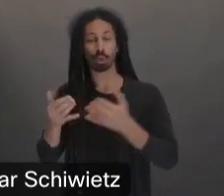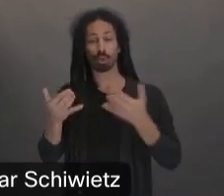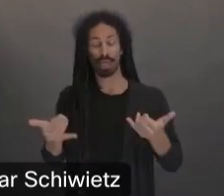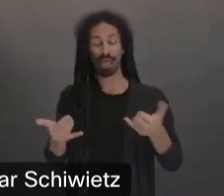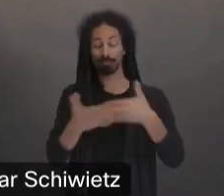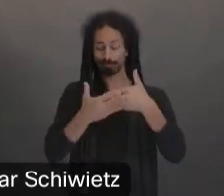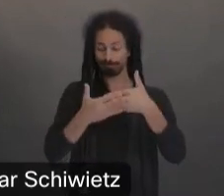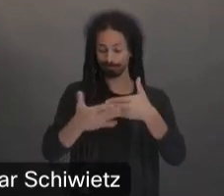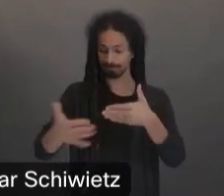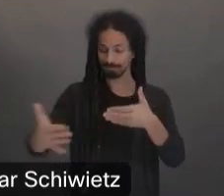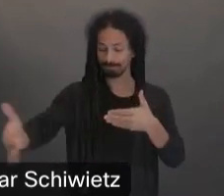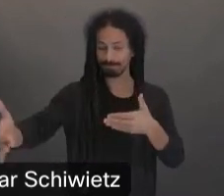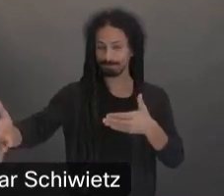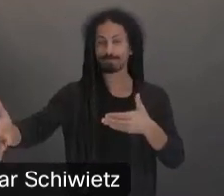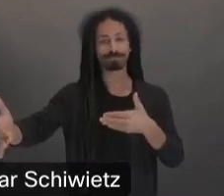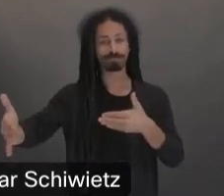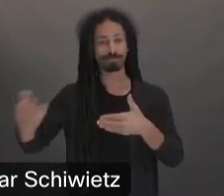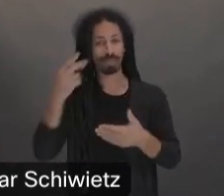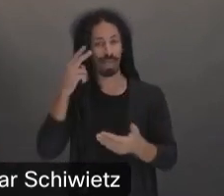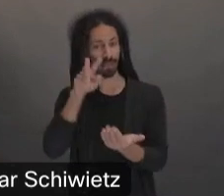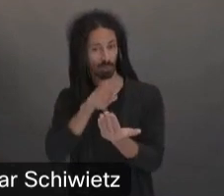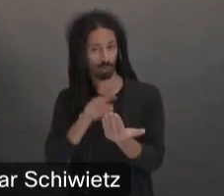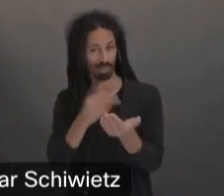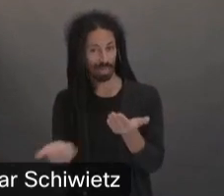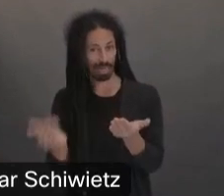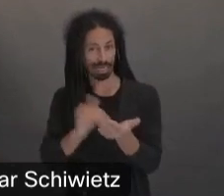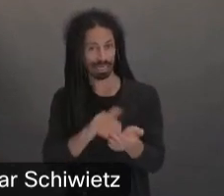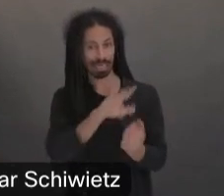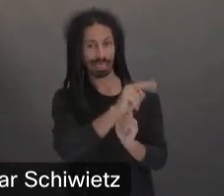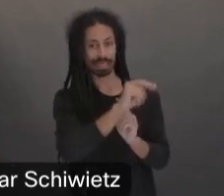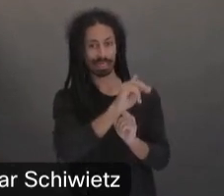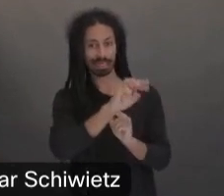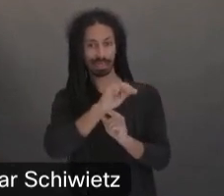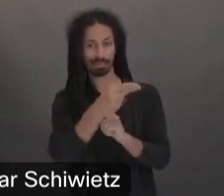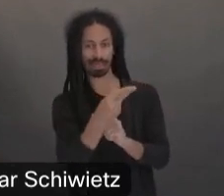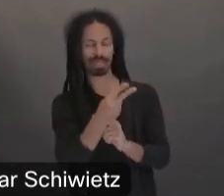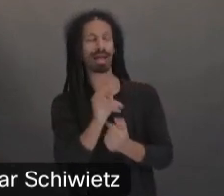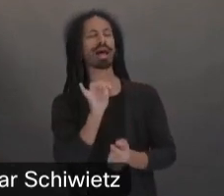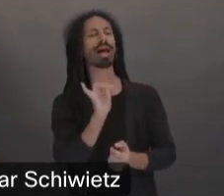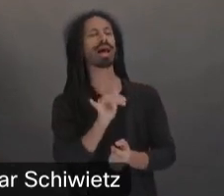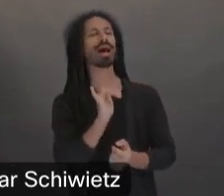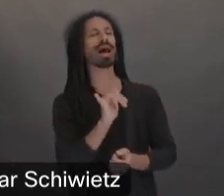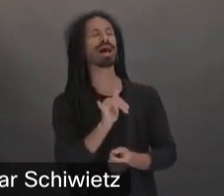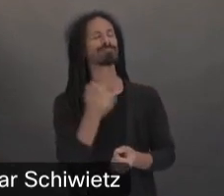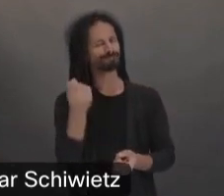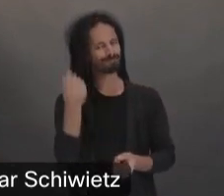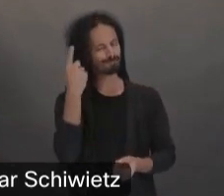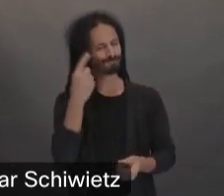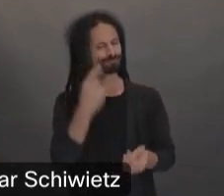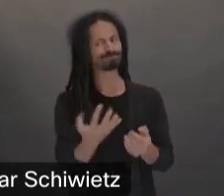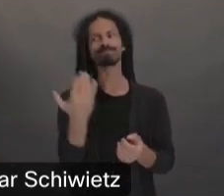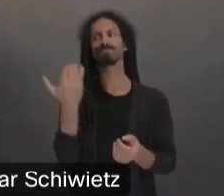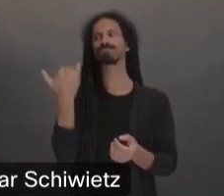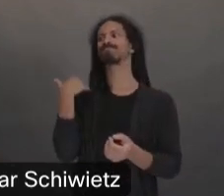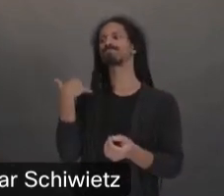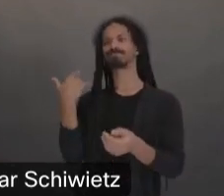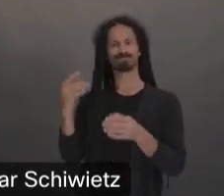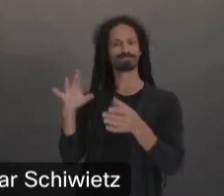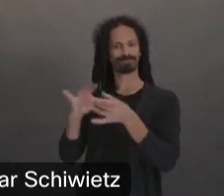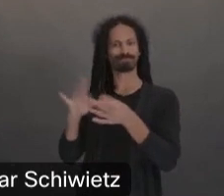then see subsequently after this, NIMH, I know what it stands for. So over here in the